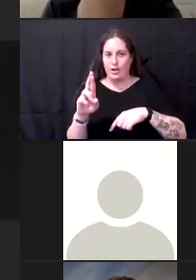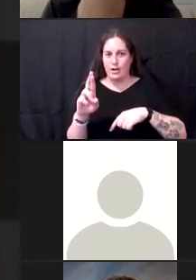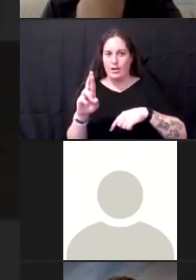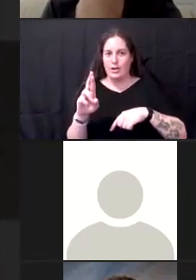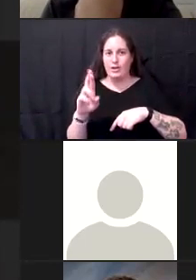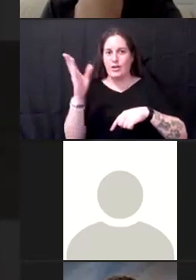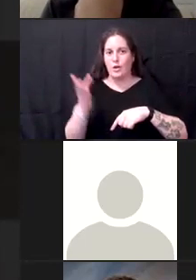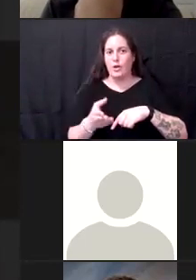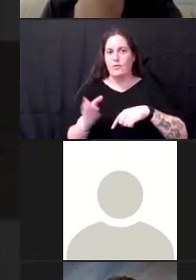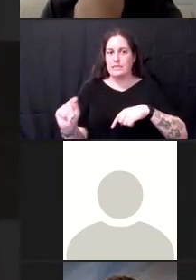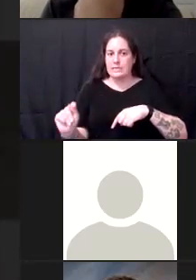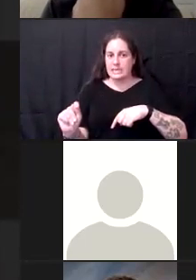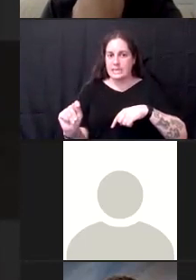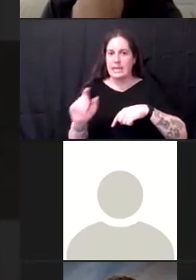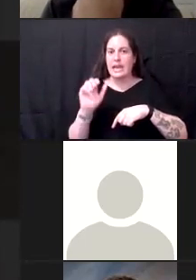over r.